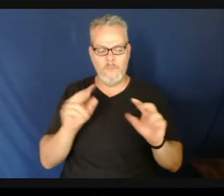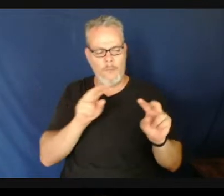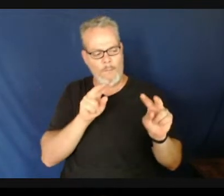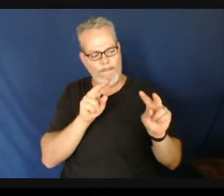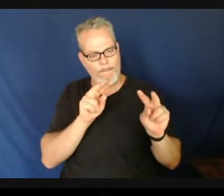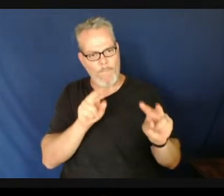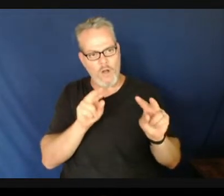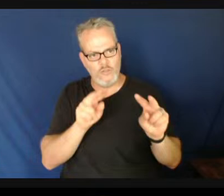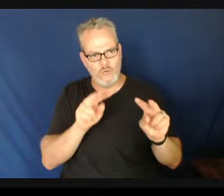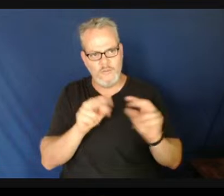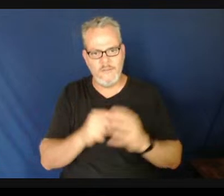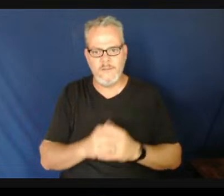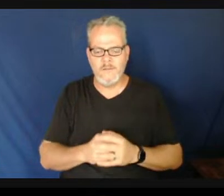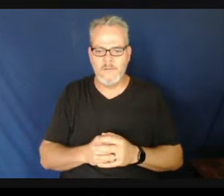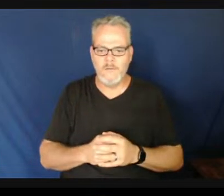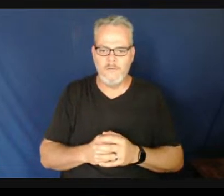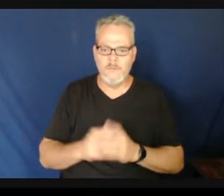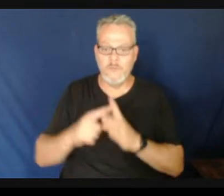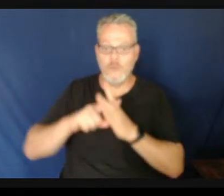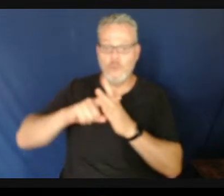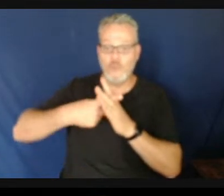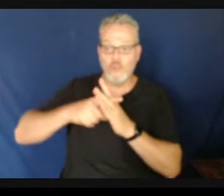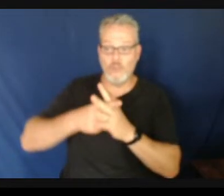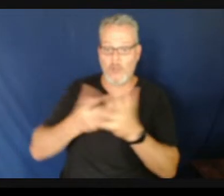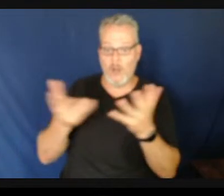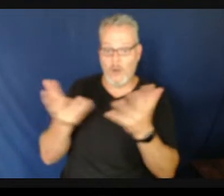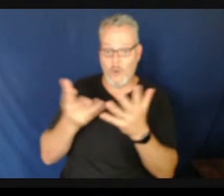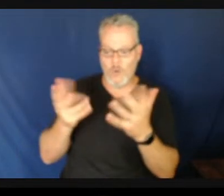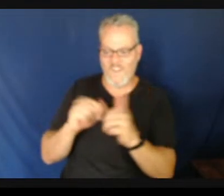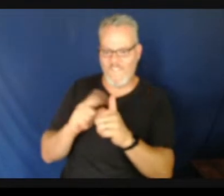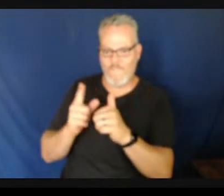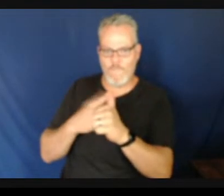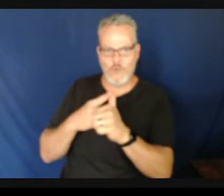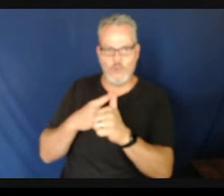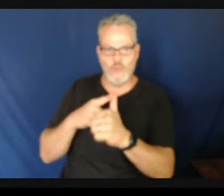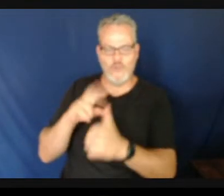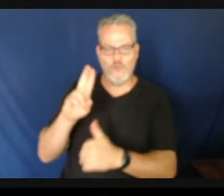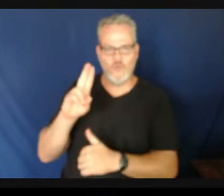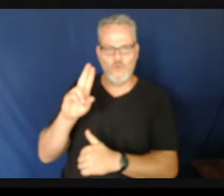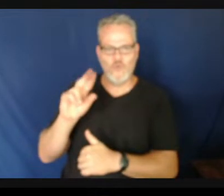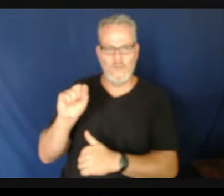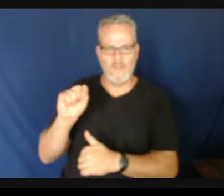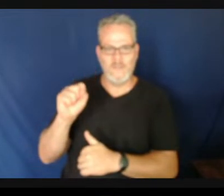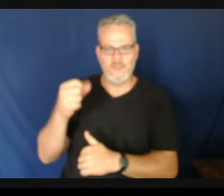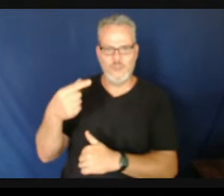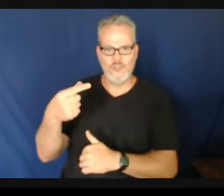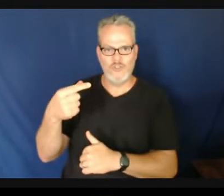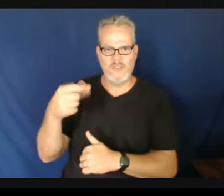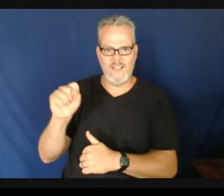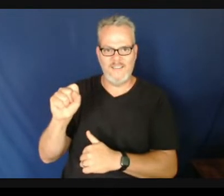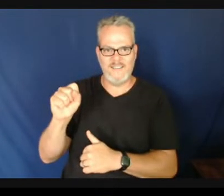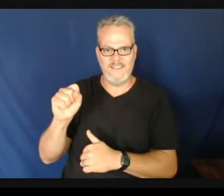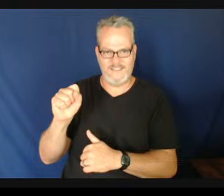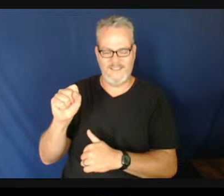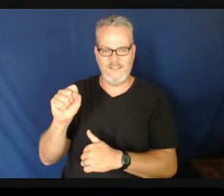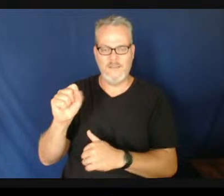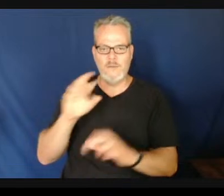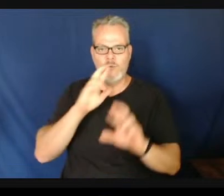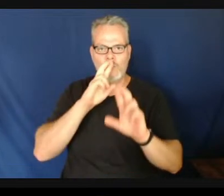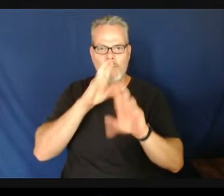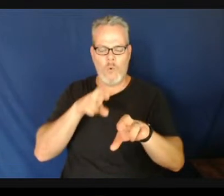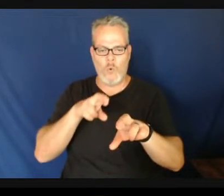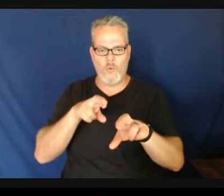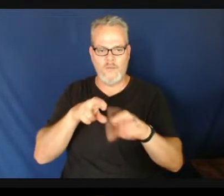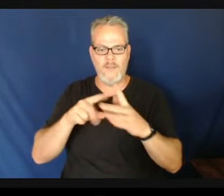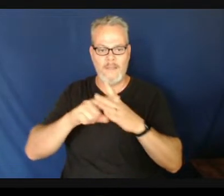And just to start off with the first USGS status report that announced the beginning of